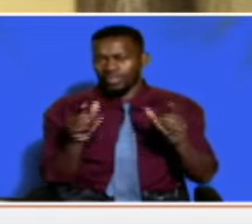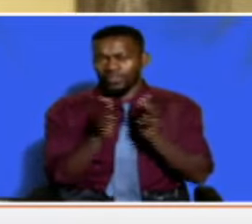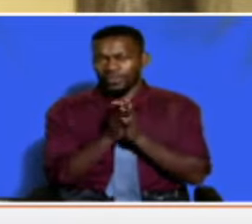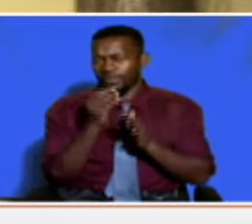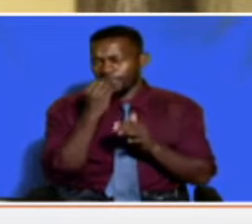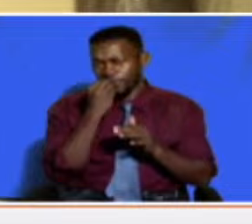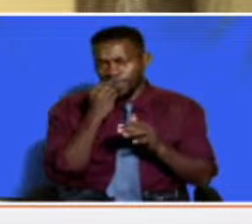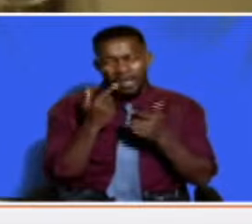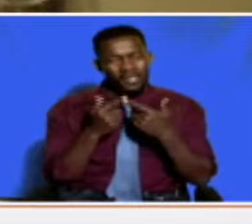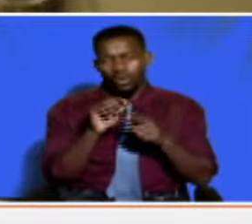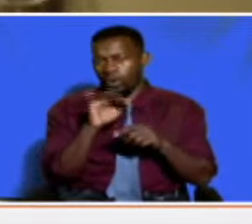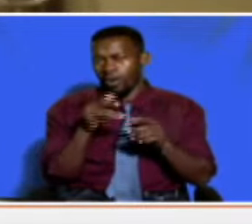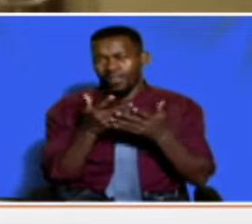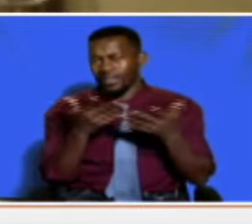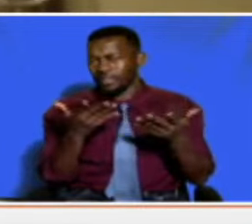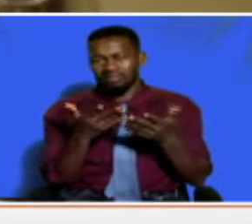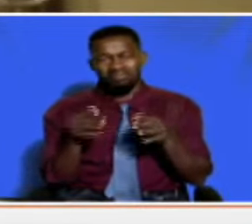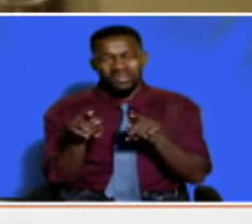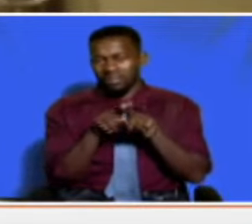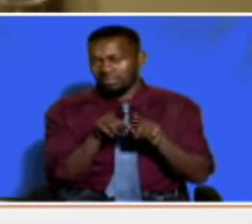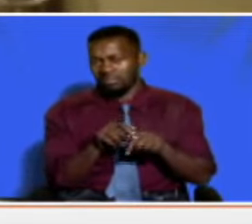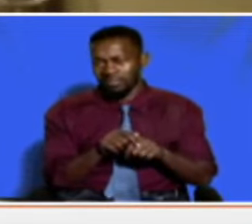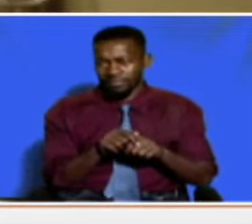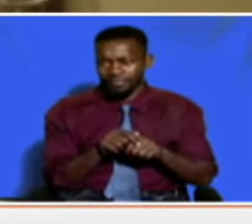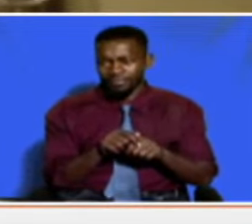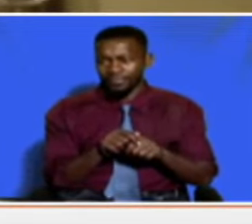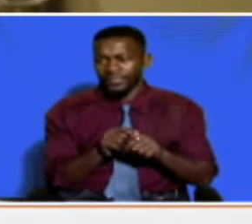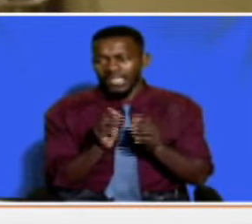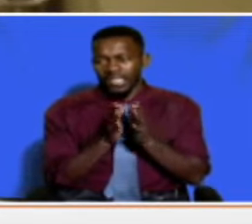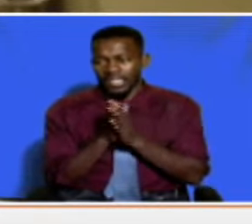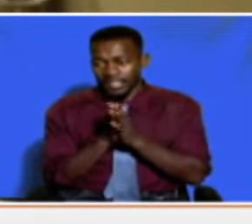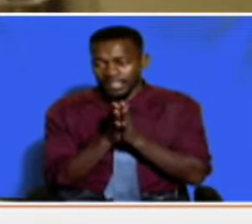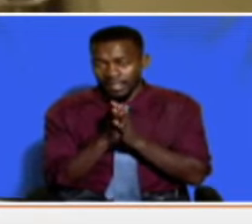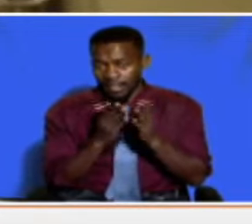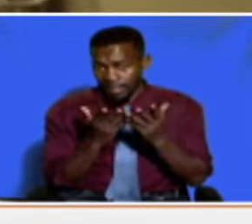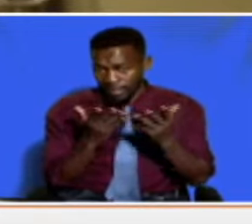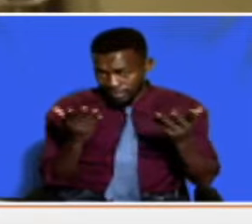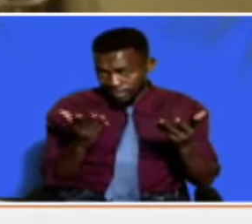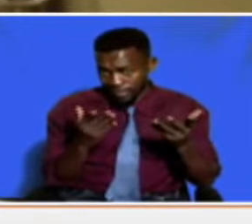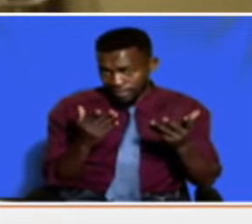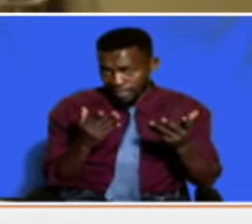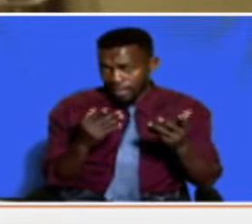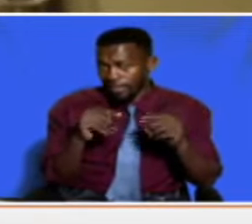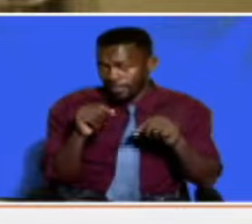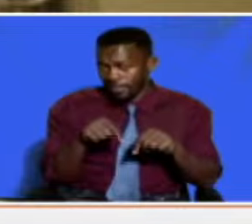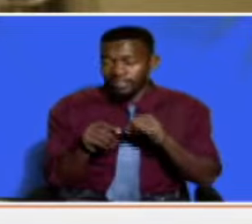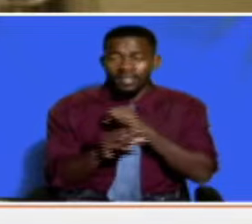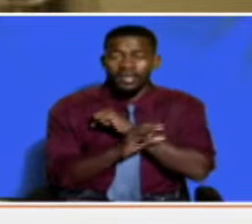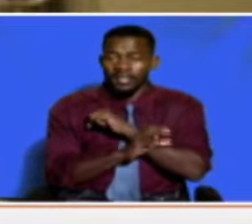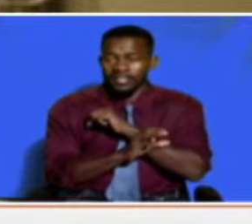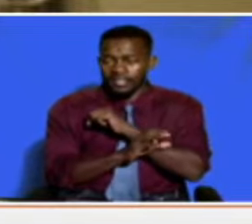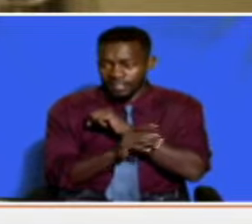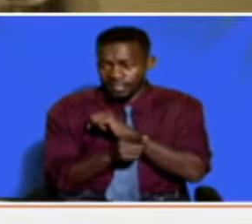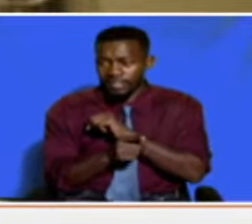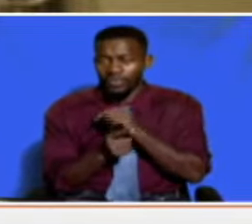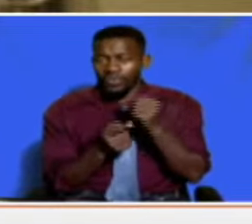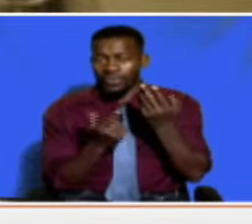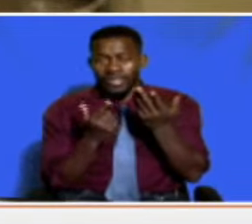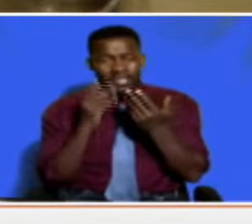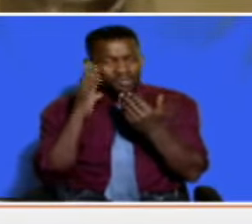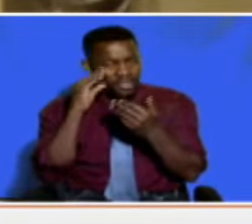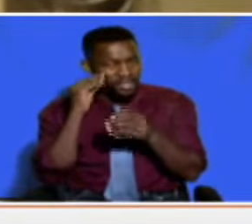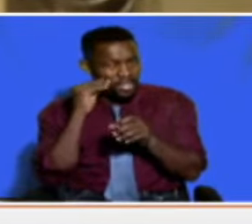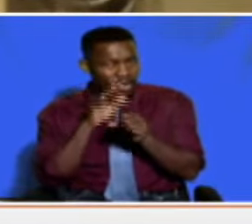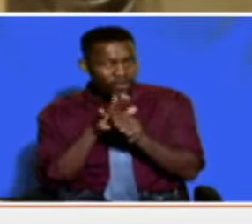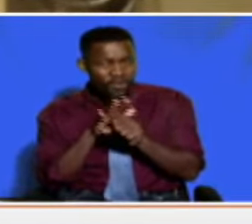that, we're the same. In very dynamic and interesting times as a country and as a brand, we're experiencing a lot